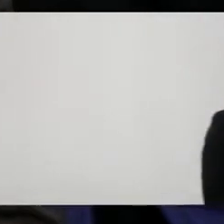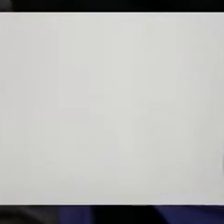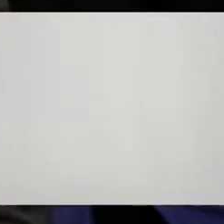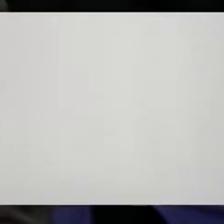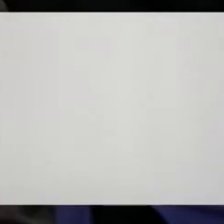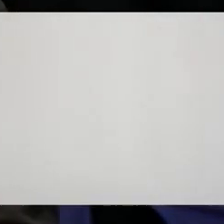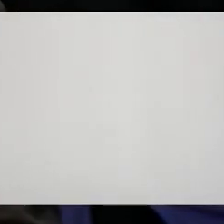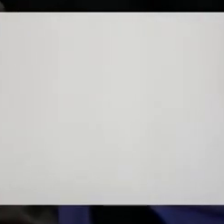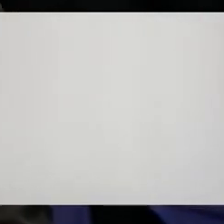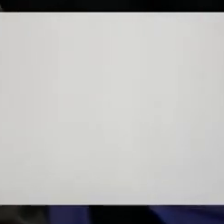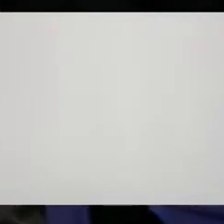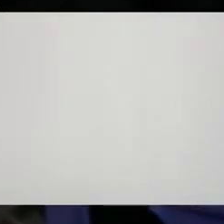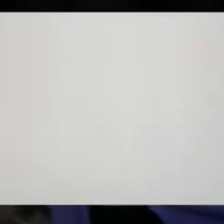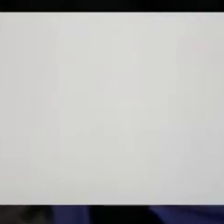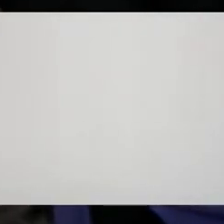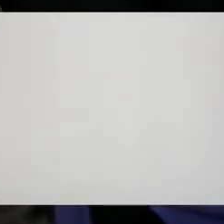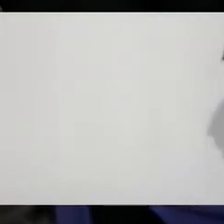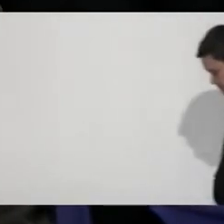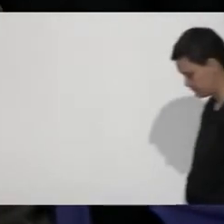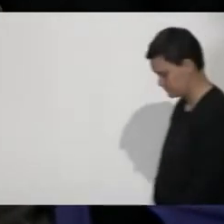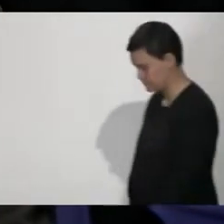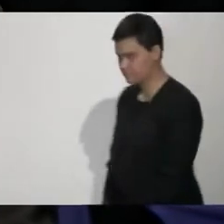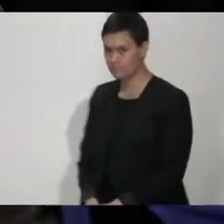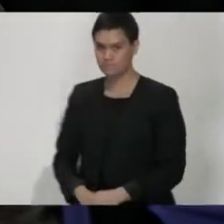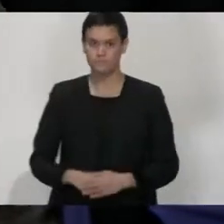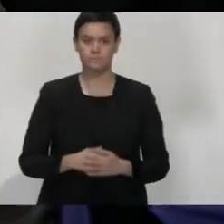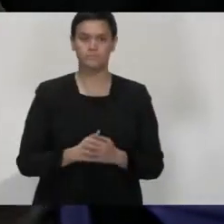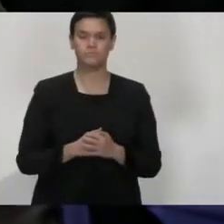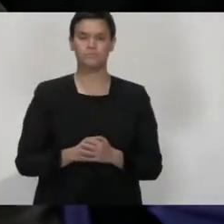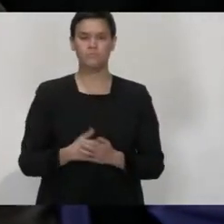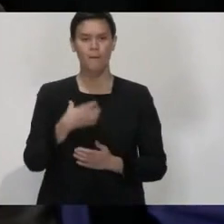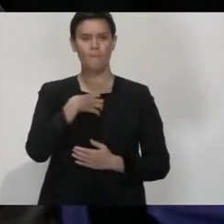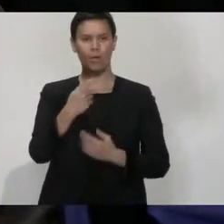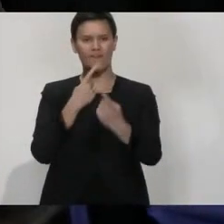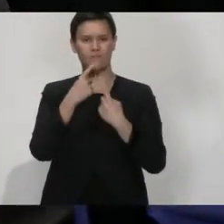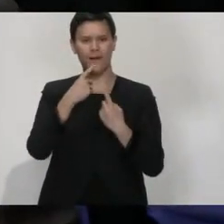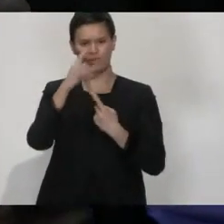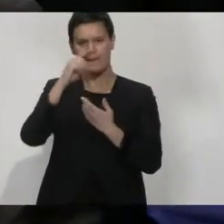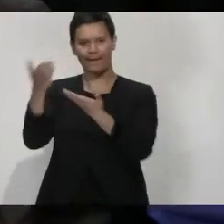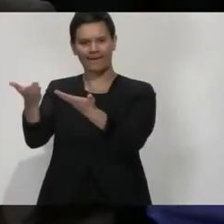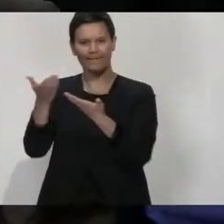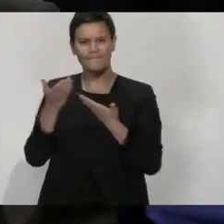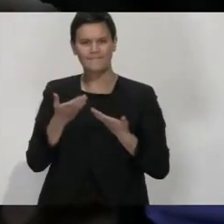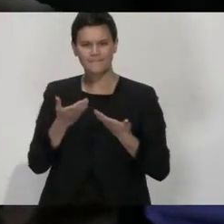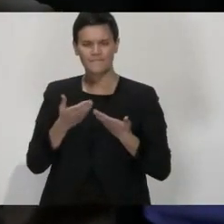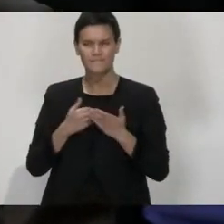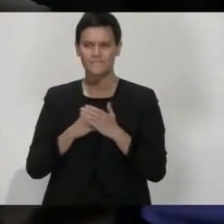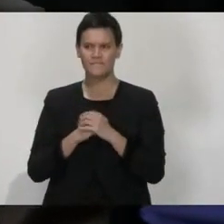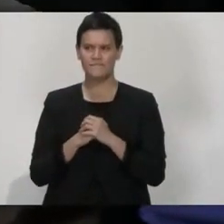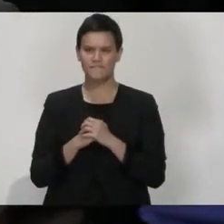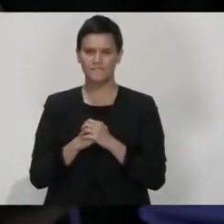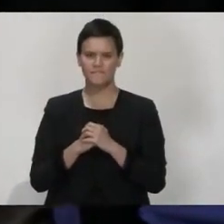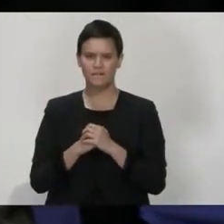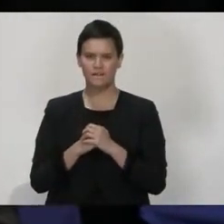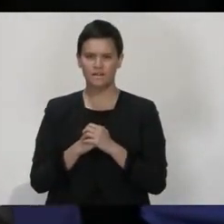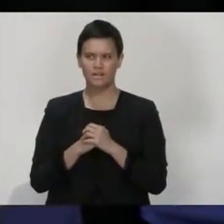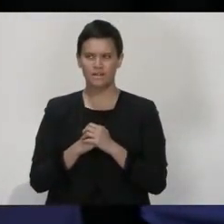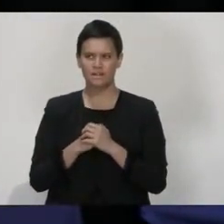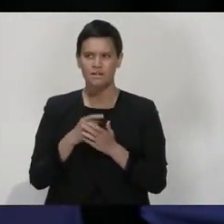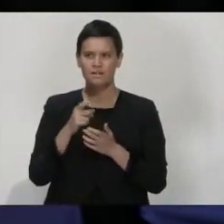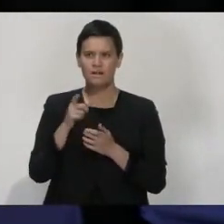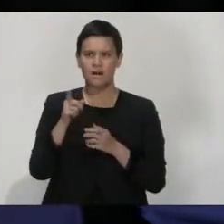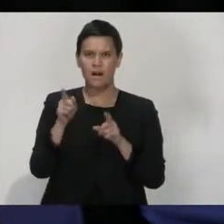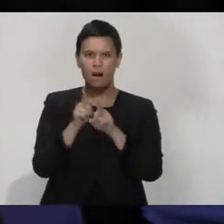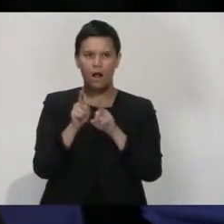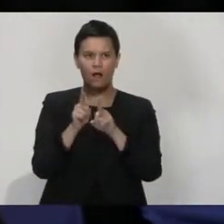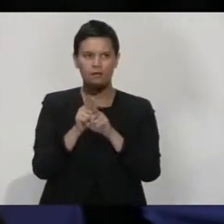can you give us some more details or information about why that number is so high? Was it a surface that they touched? Was it sharing a bathroom with